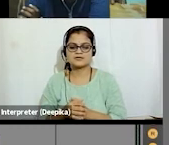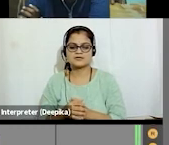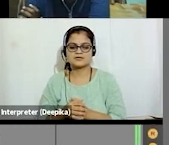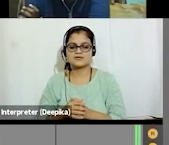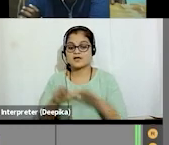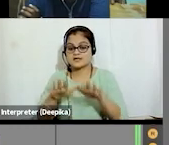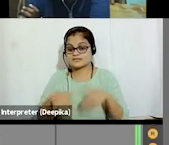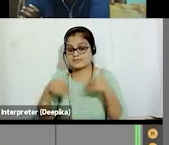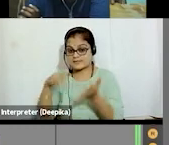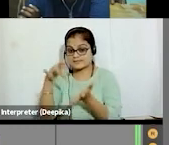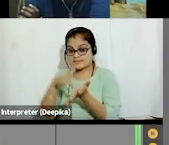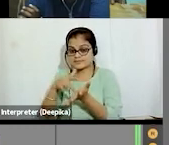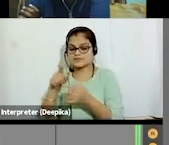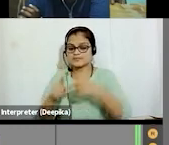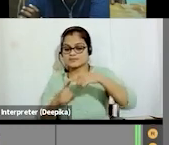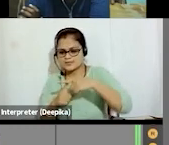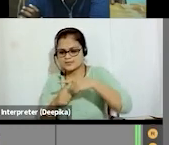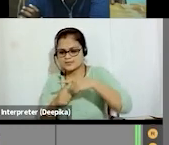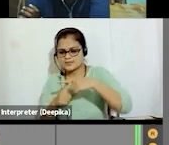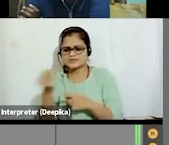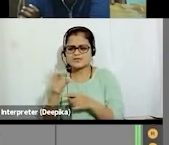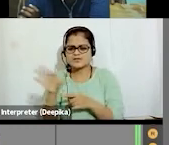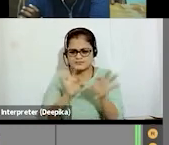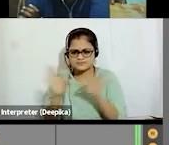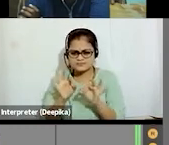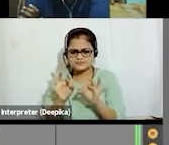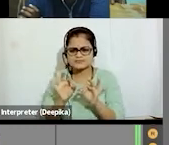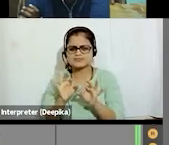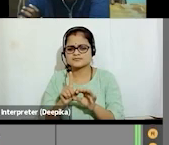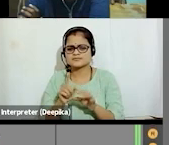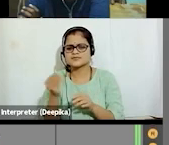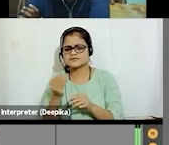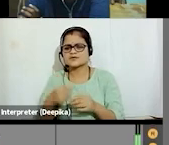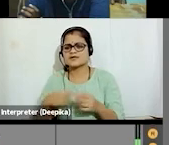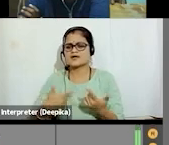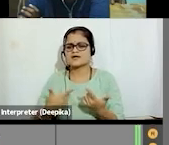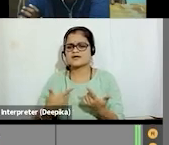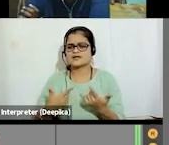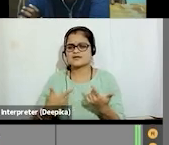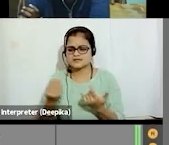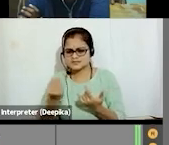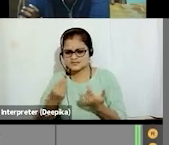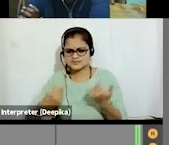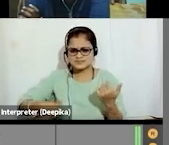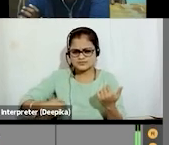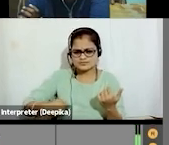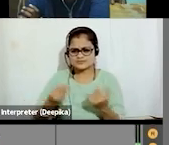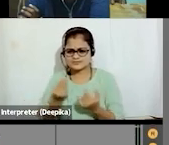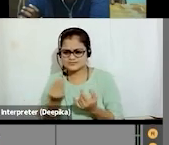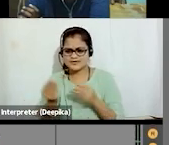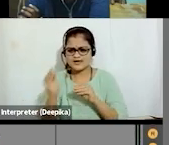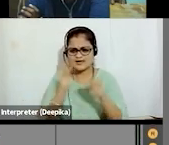So I think I started with the orchestra and just tried to do something with it because there was a nice little guitar lick in the middle of all that chaos.